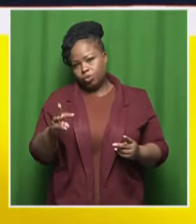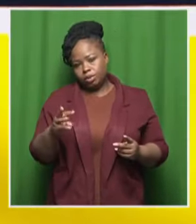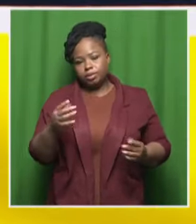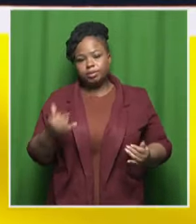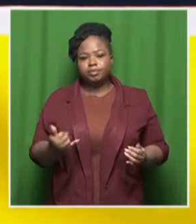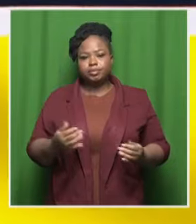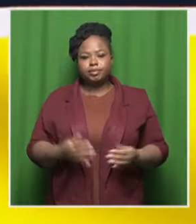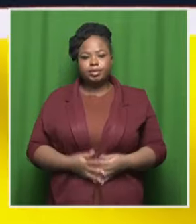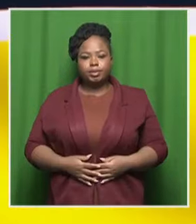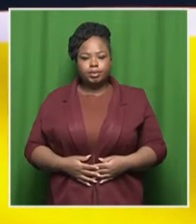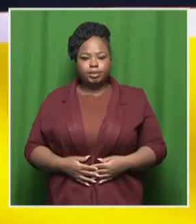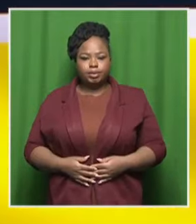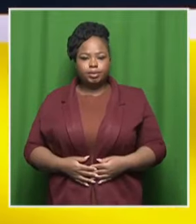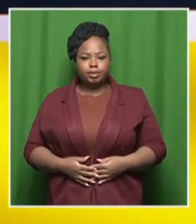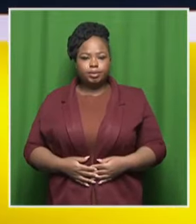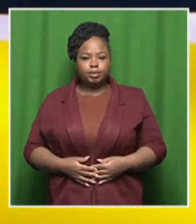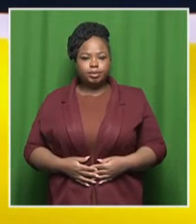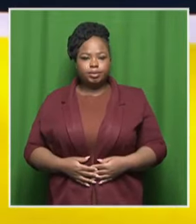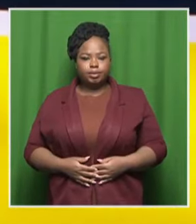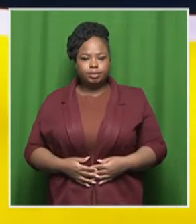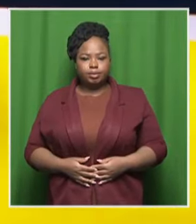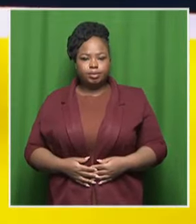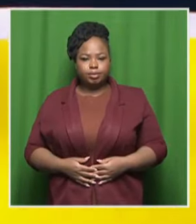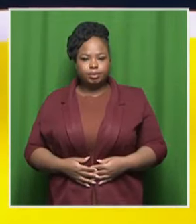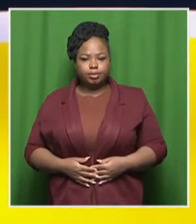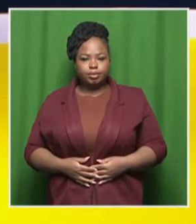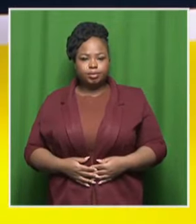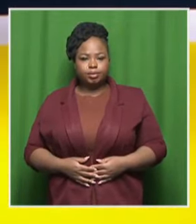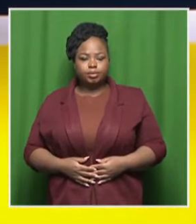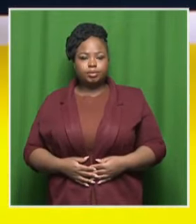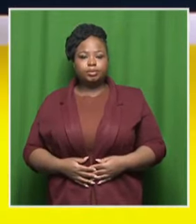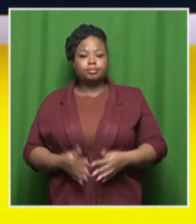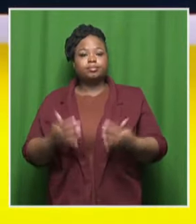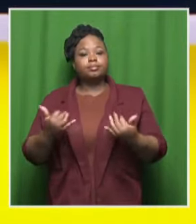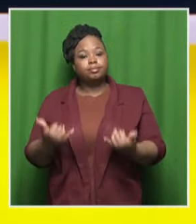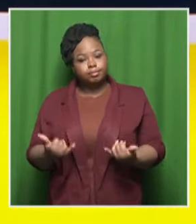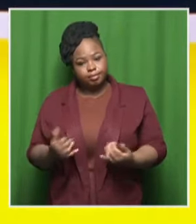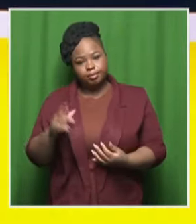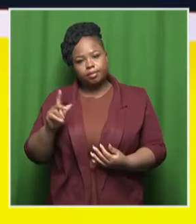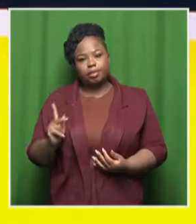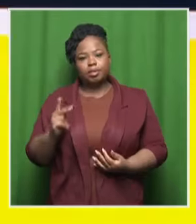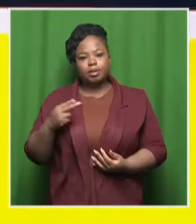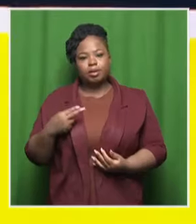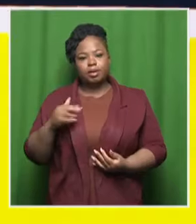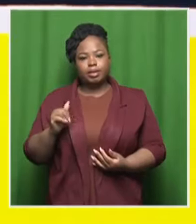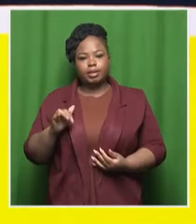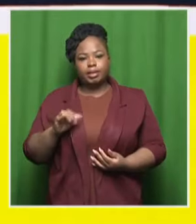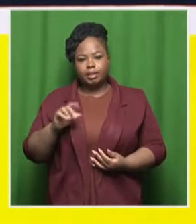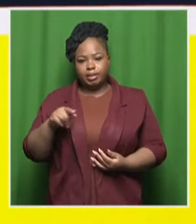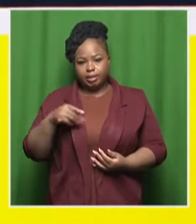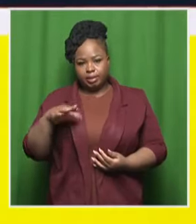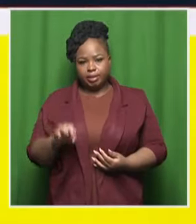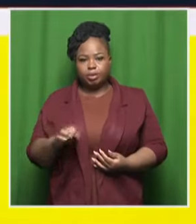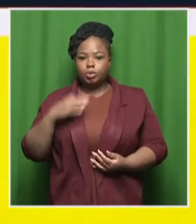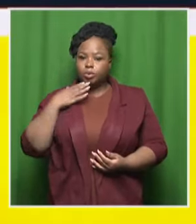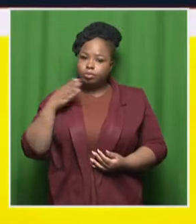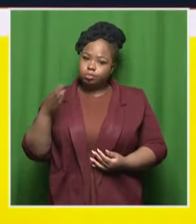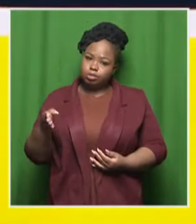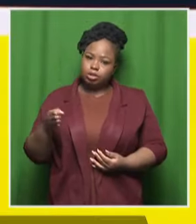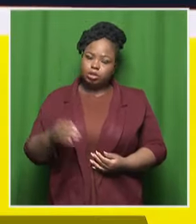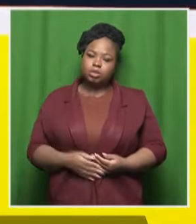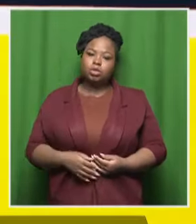We'll get footage from her shortly and talk to her. But Khayelihle Khumalo is at the Mozambique Consul General,